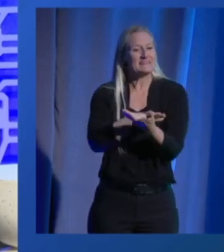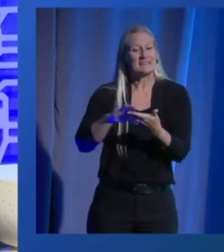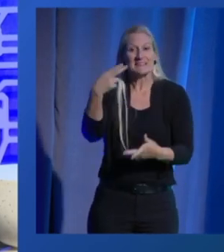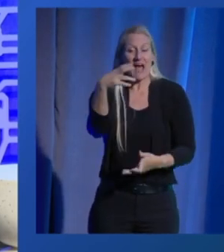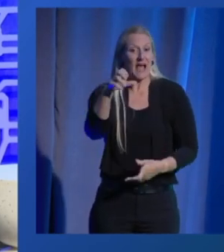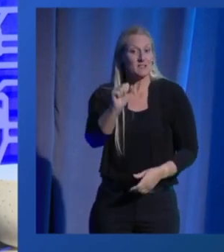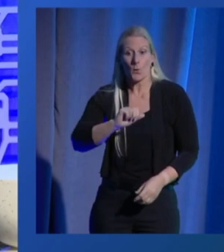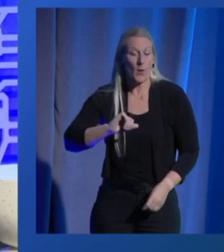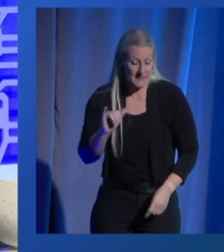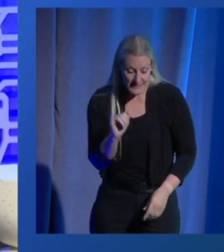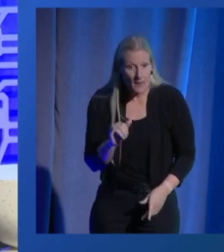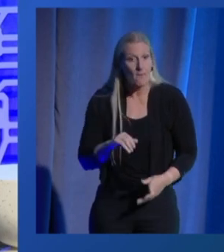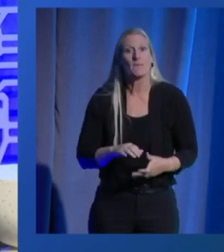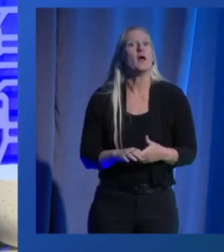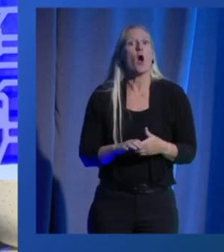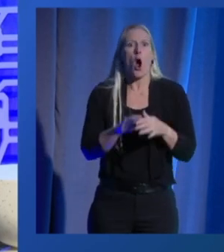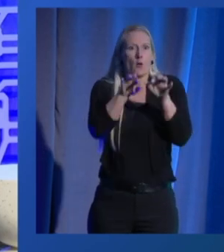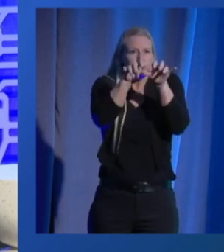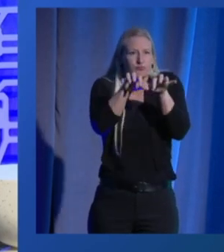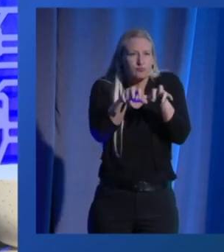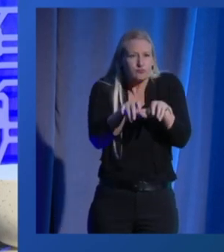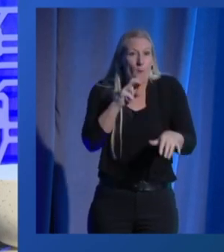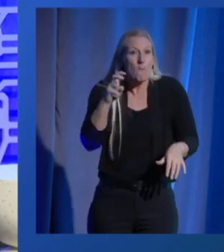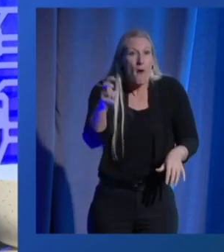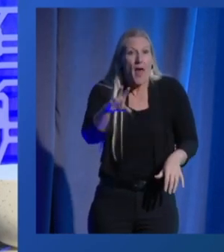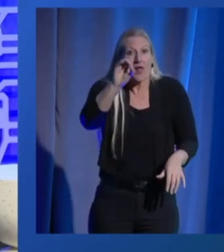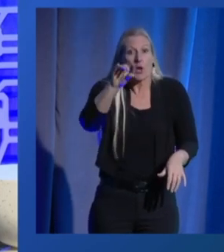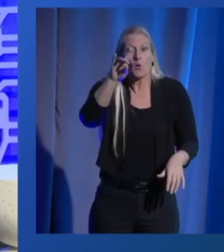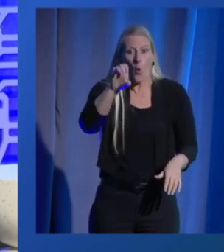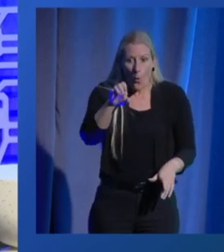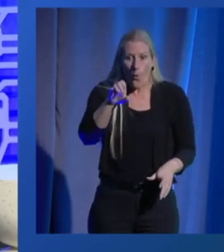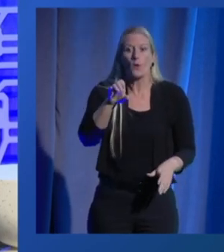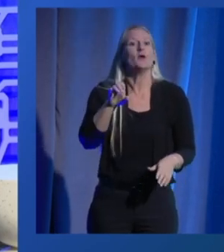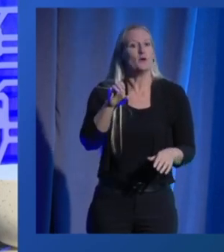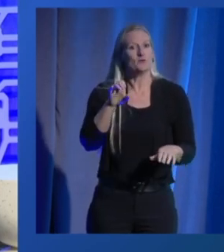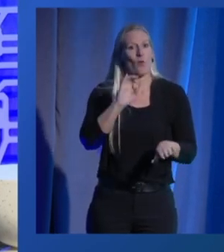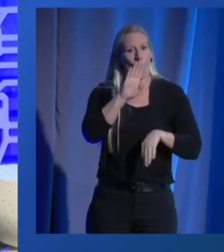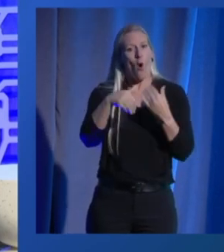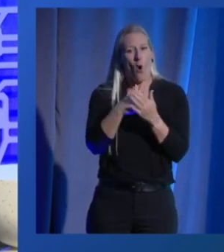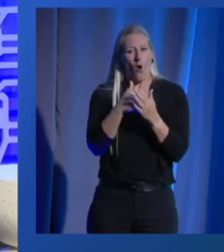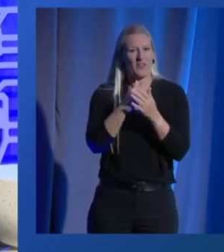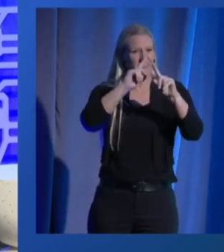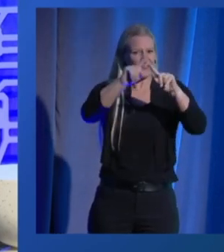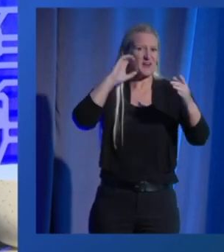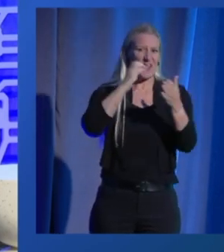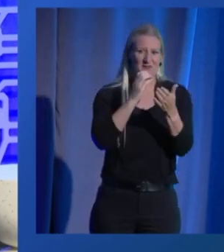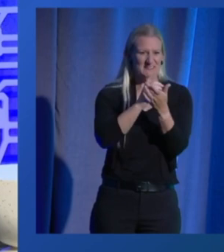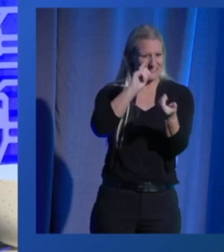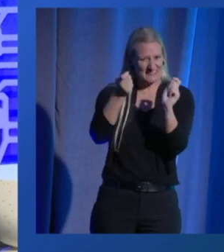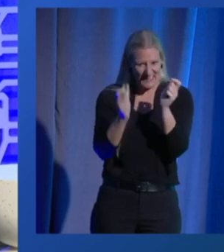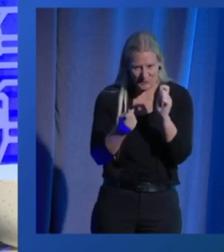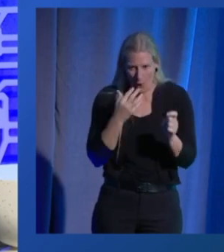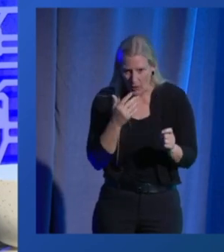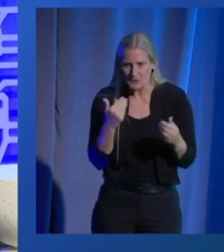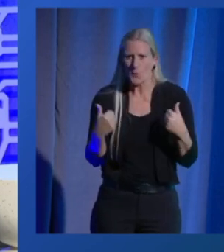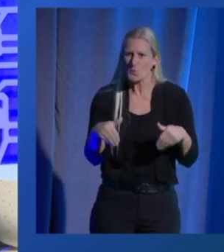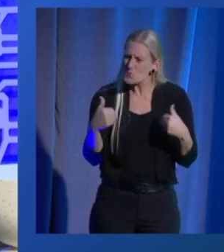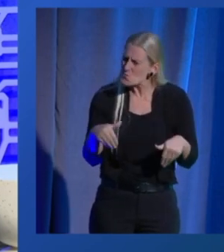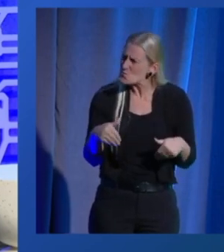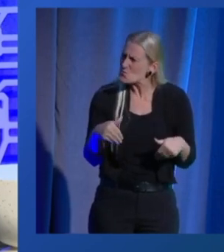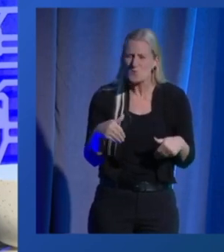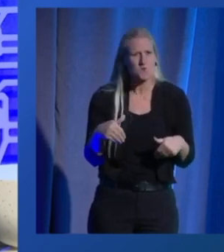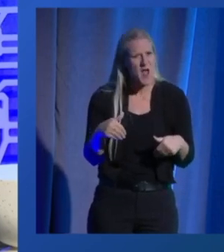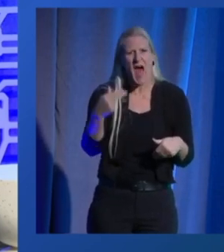GPT to write python code to transform red green and blue images we've really come a long way with our high school